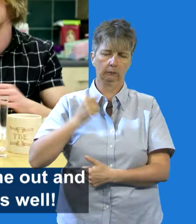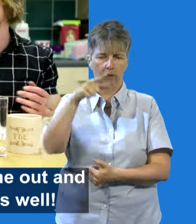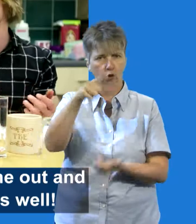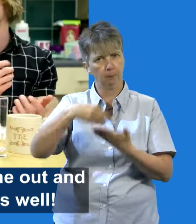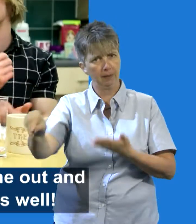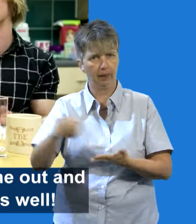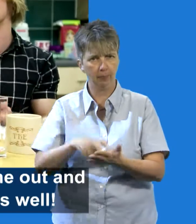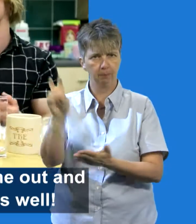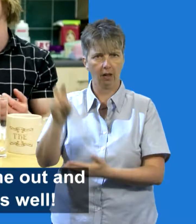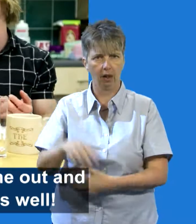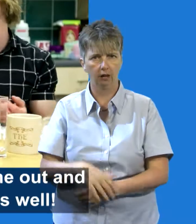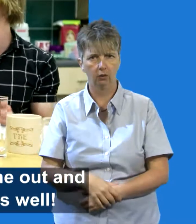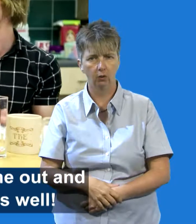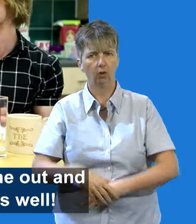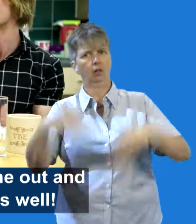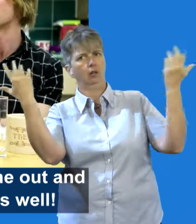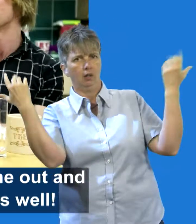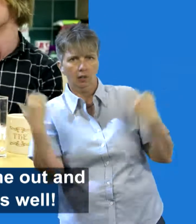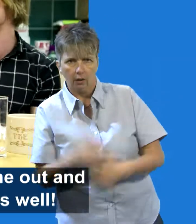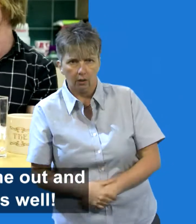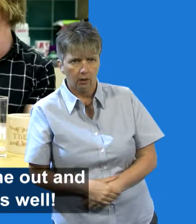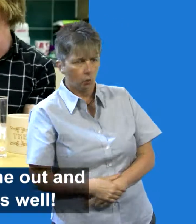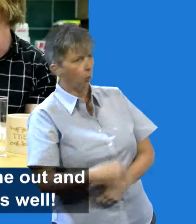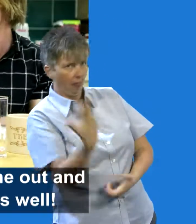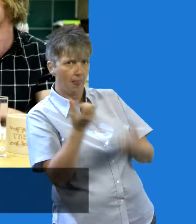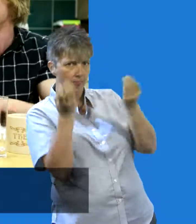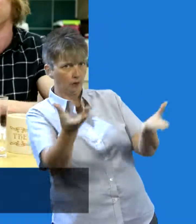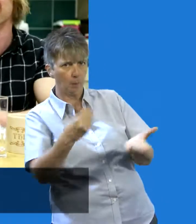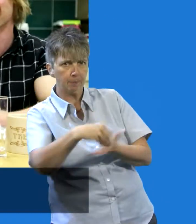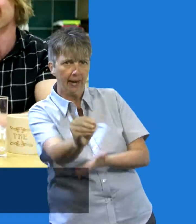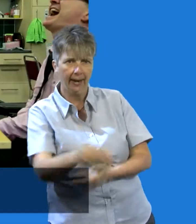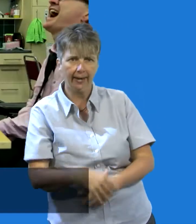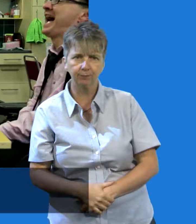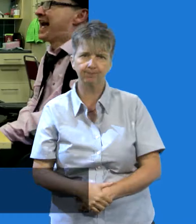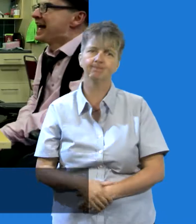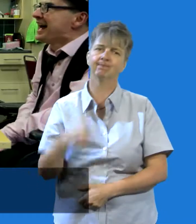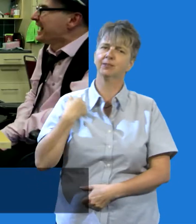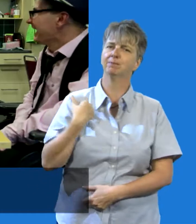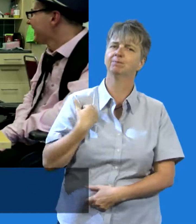what- and the reason why I did that is because I had my cane out and she didn't. She was blind as well.